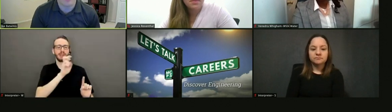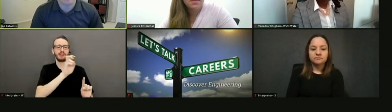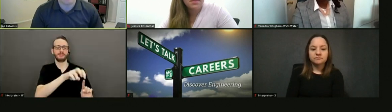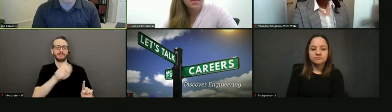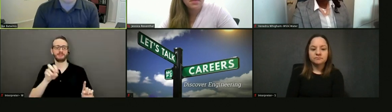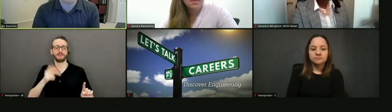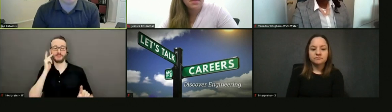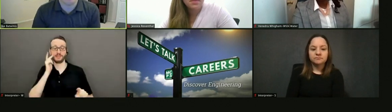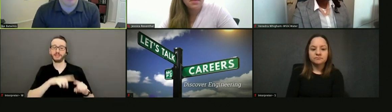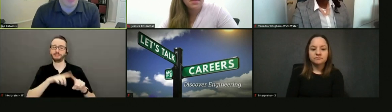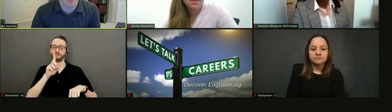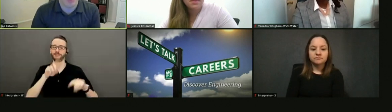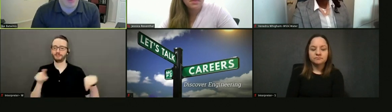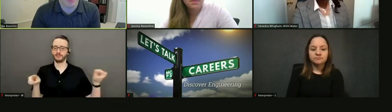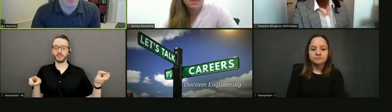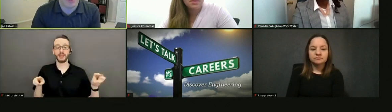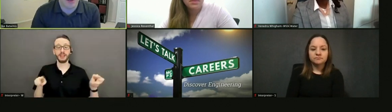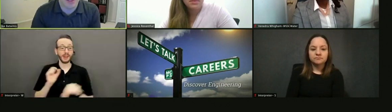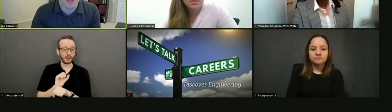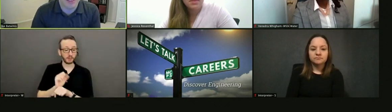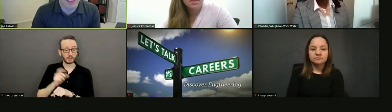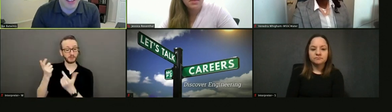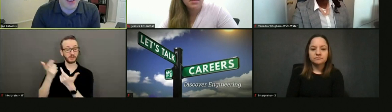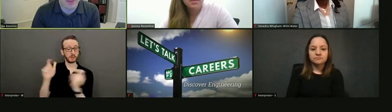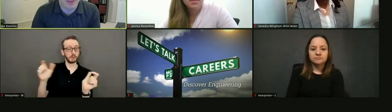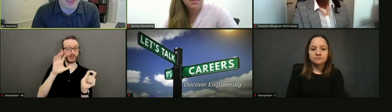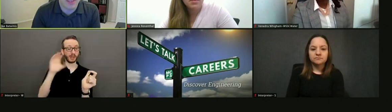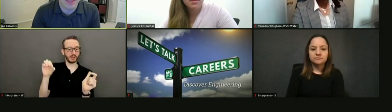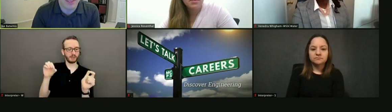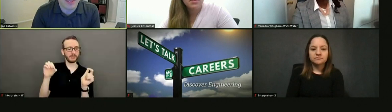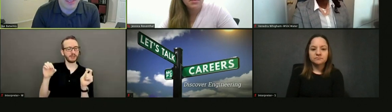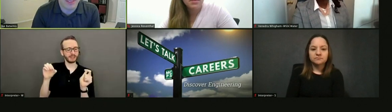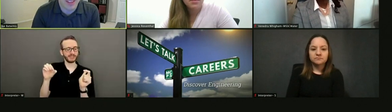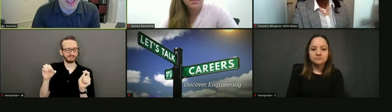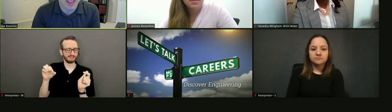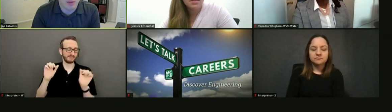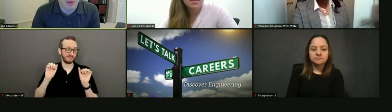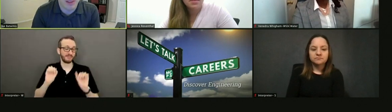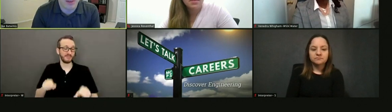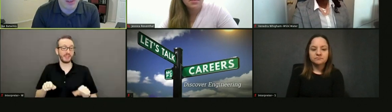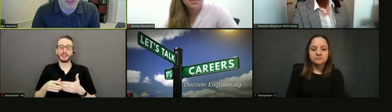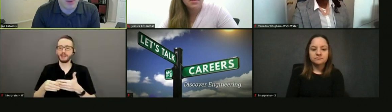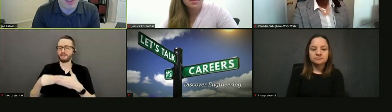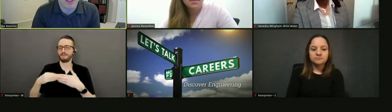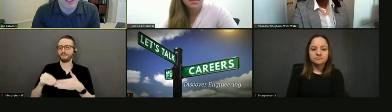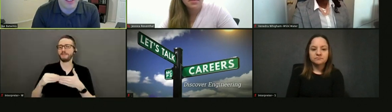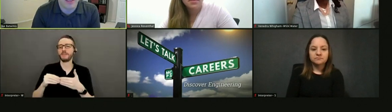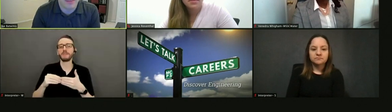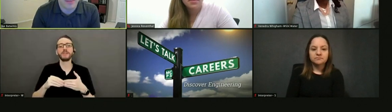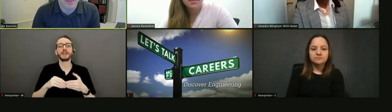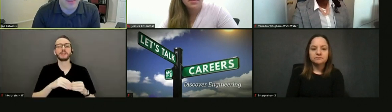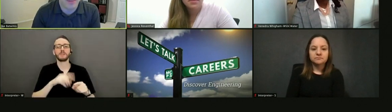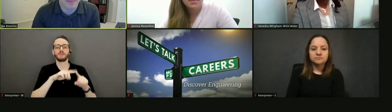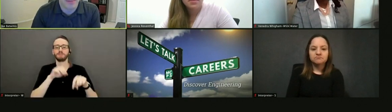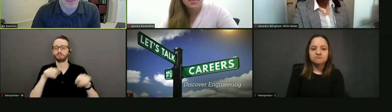different stuff, and working for a big company certainly allows for that kind of mobility, which is